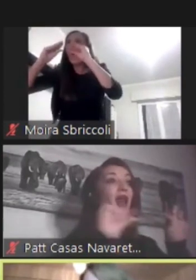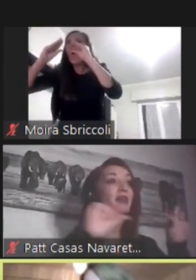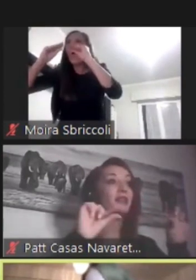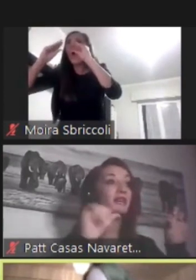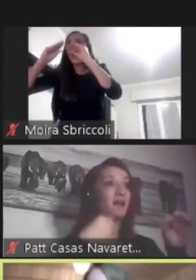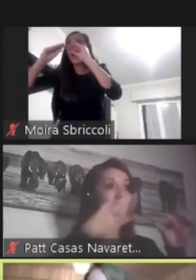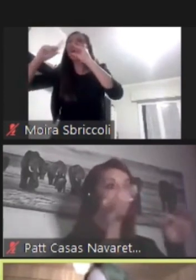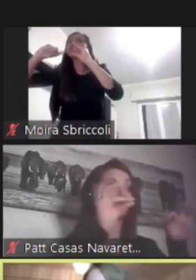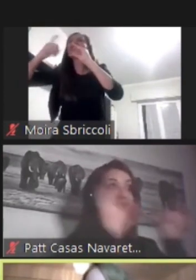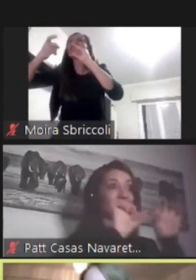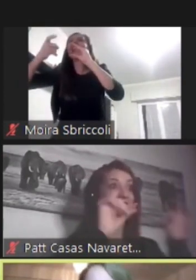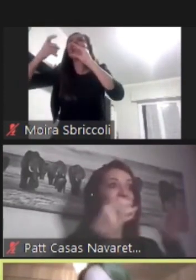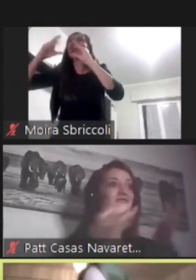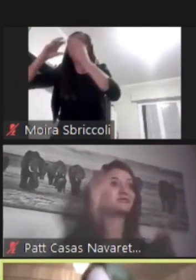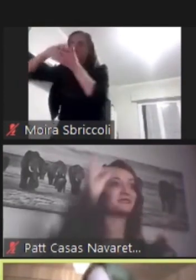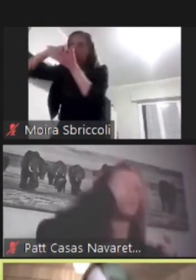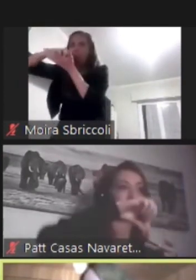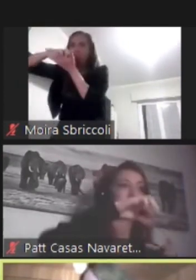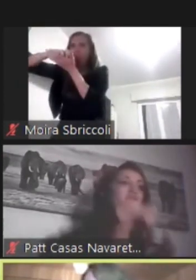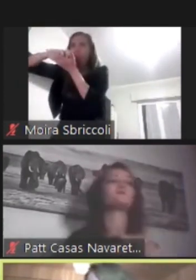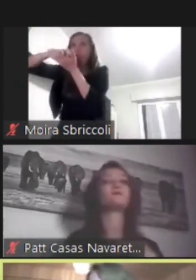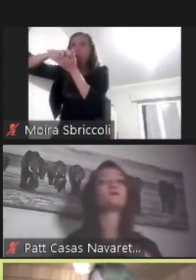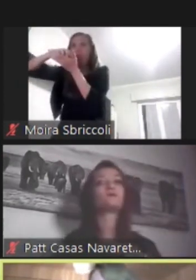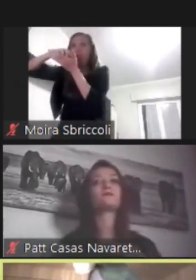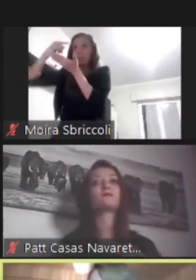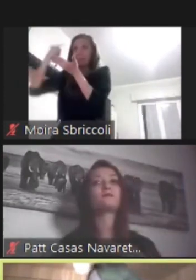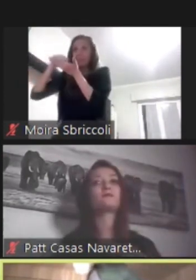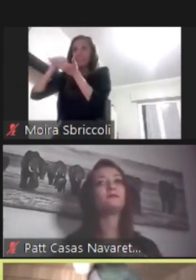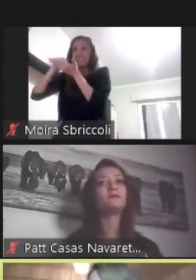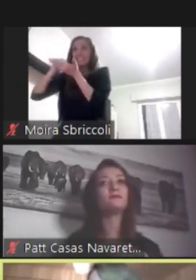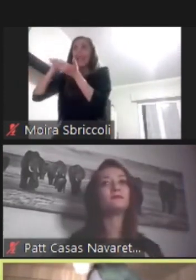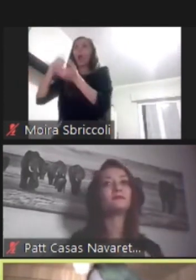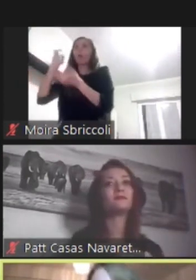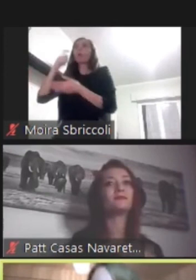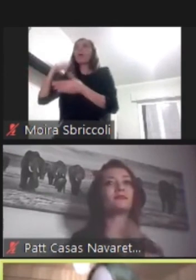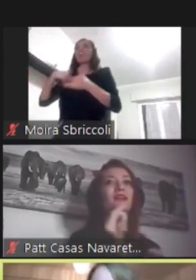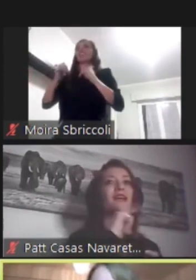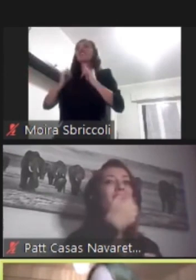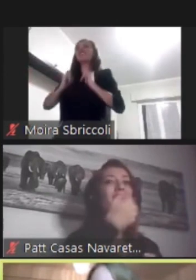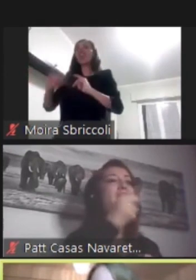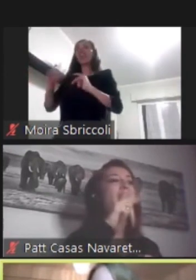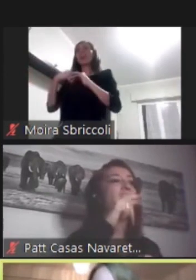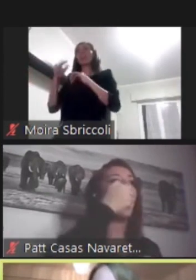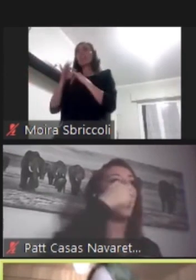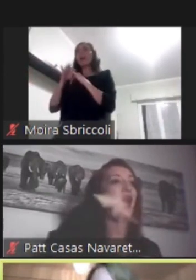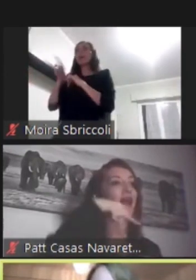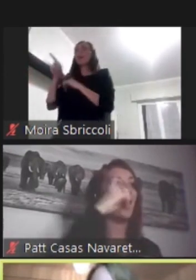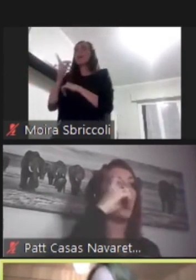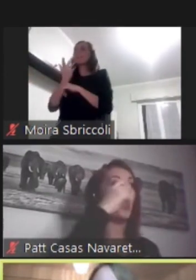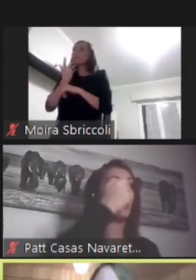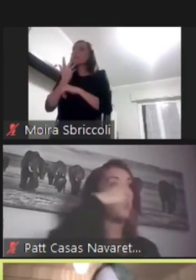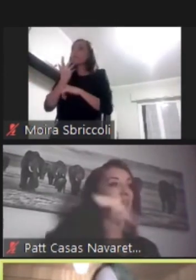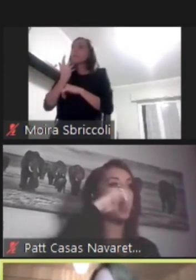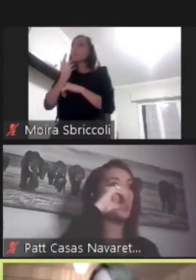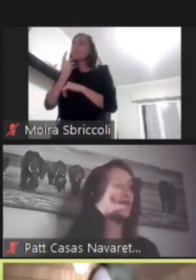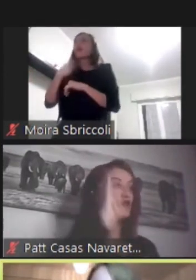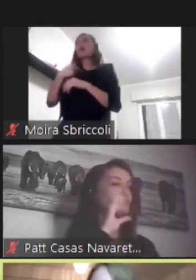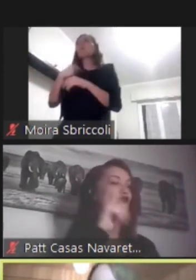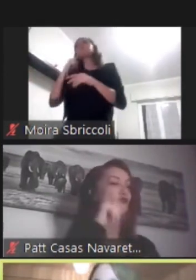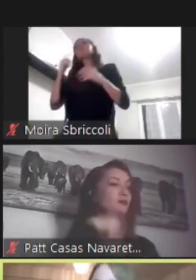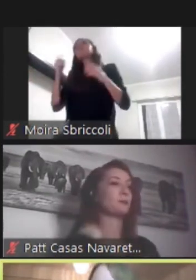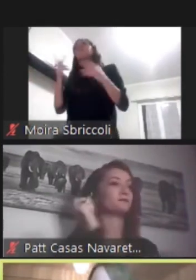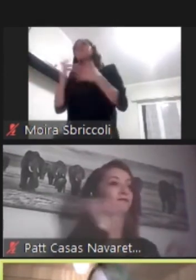loved it and my husband loved it. So it's really a lovely treat to have.